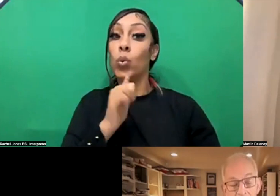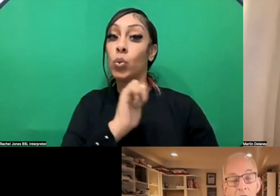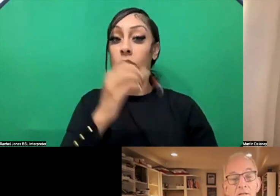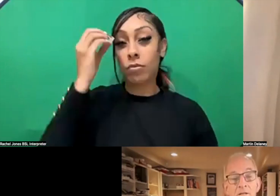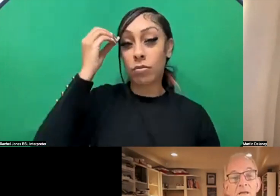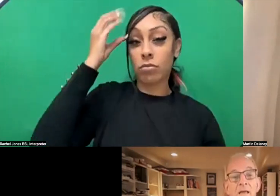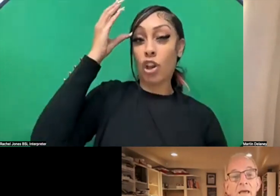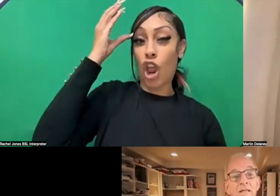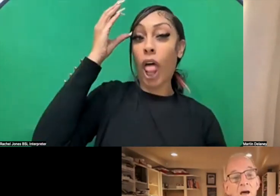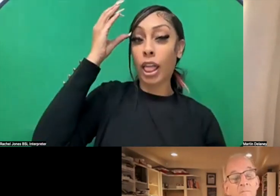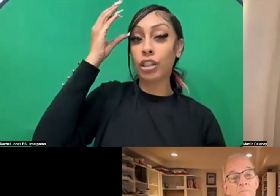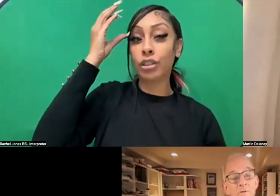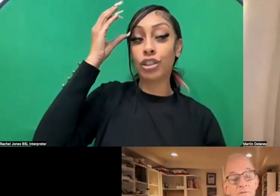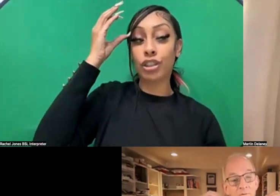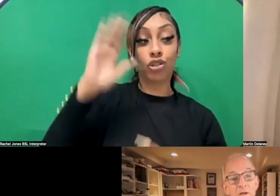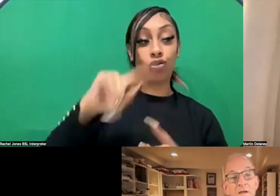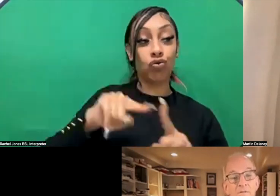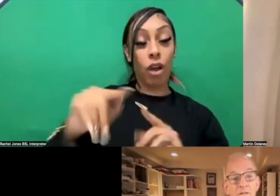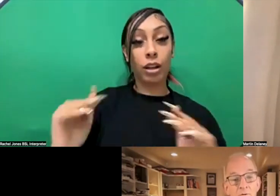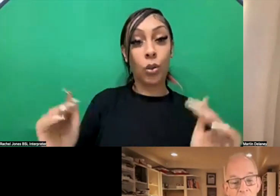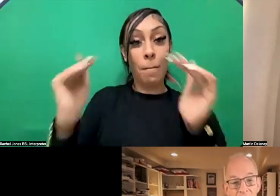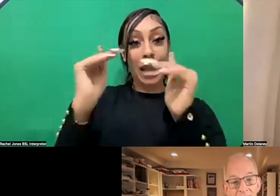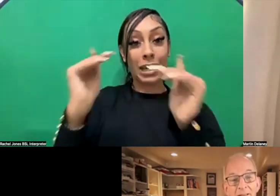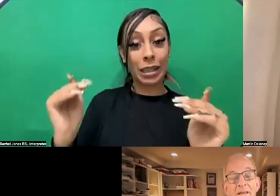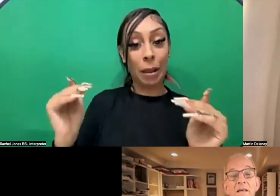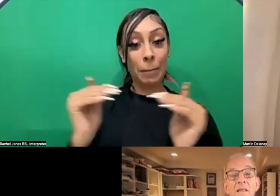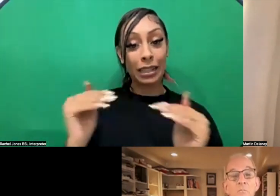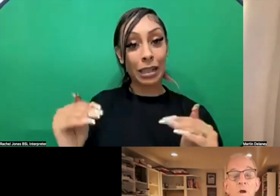technical knowledge, and come up with a creative solution